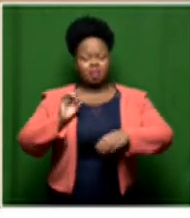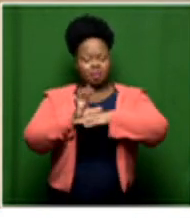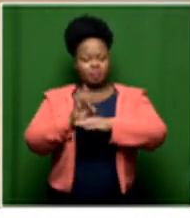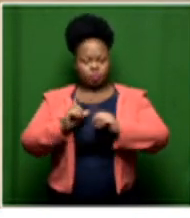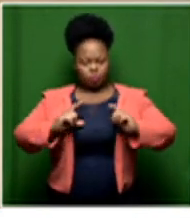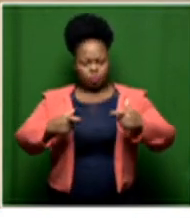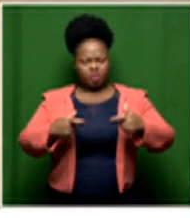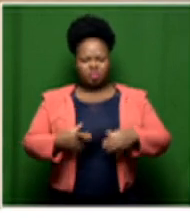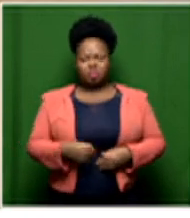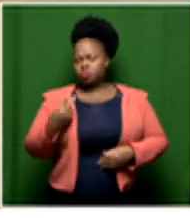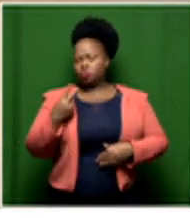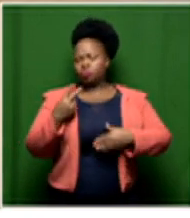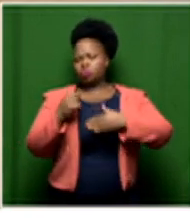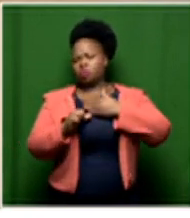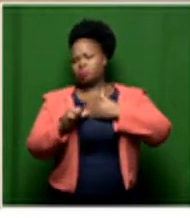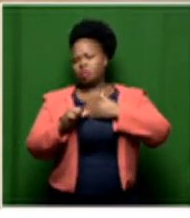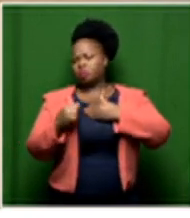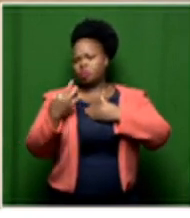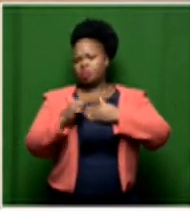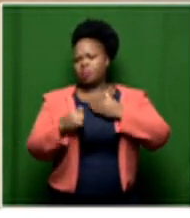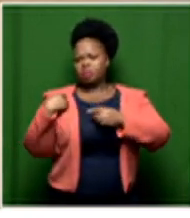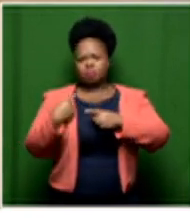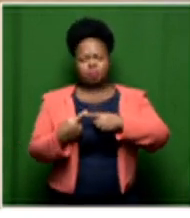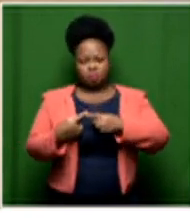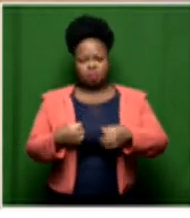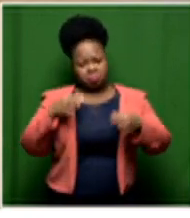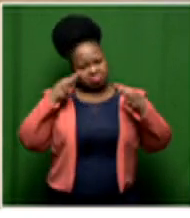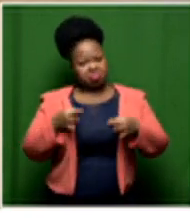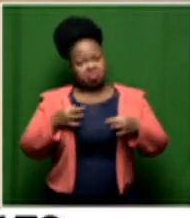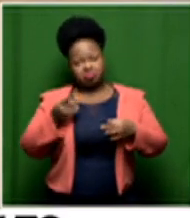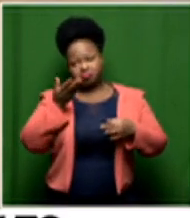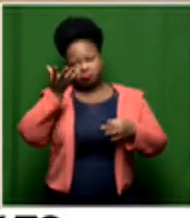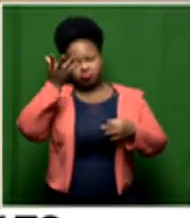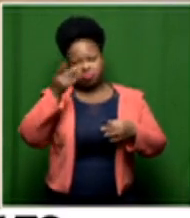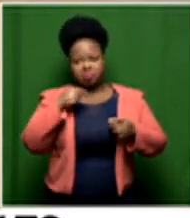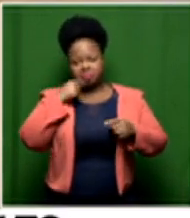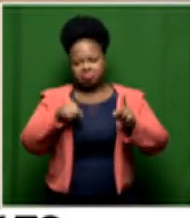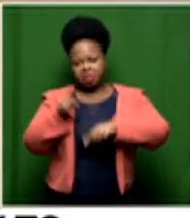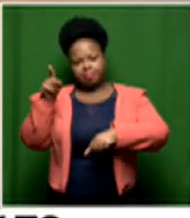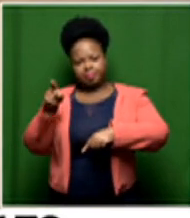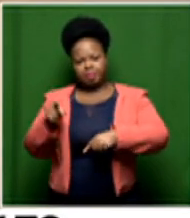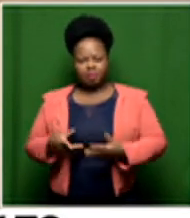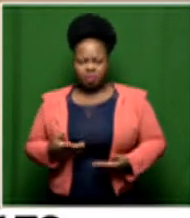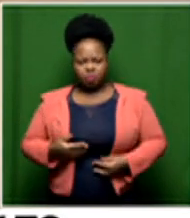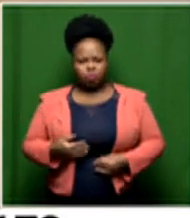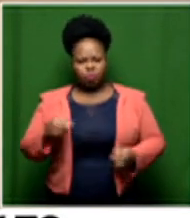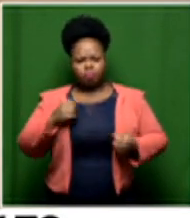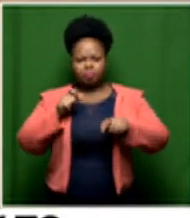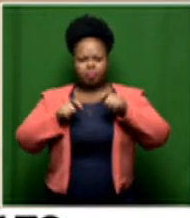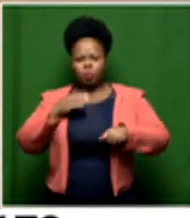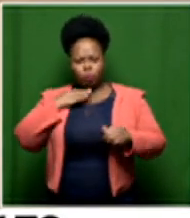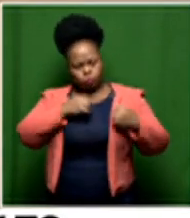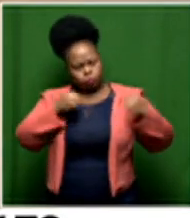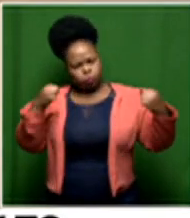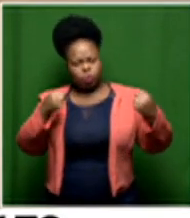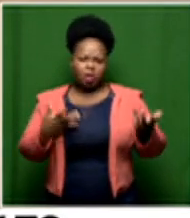were restructured 2 or 3 months ago, a decision was taken by somebody to remove outspoken and